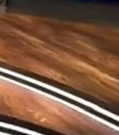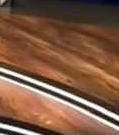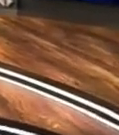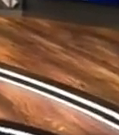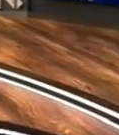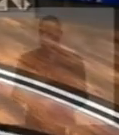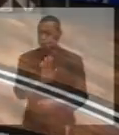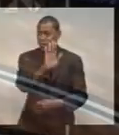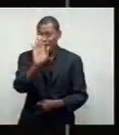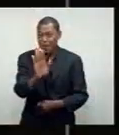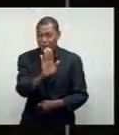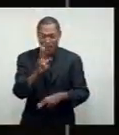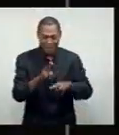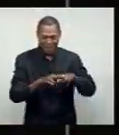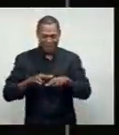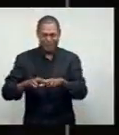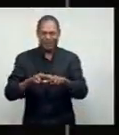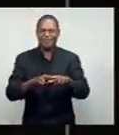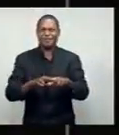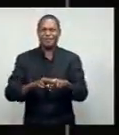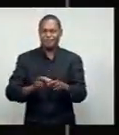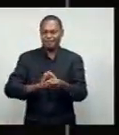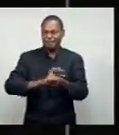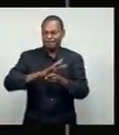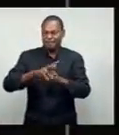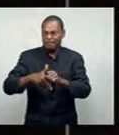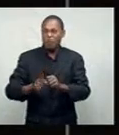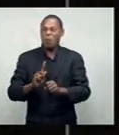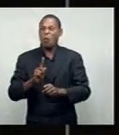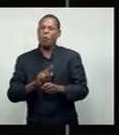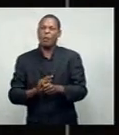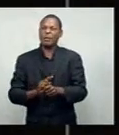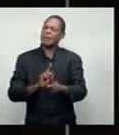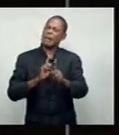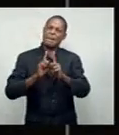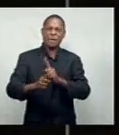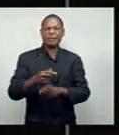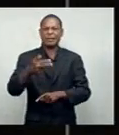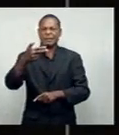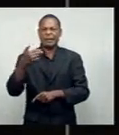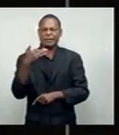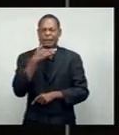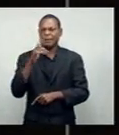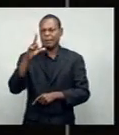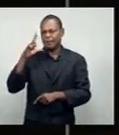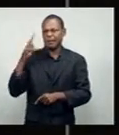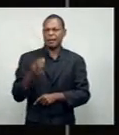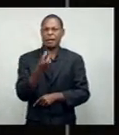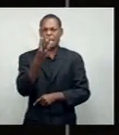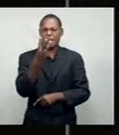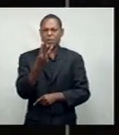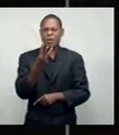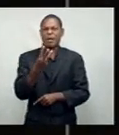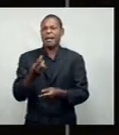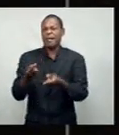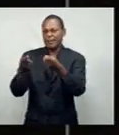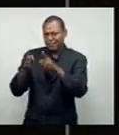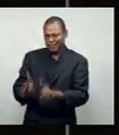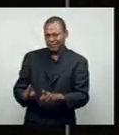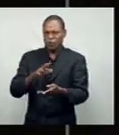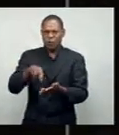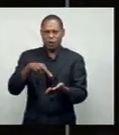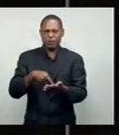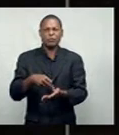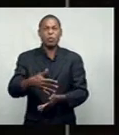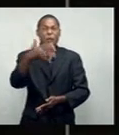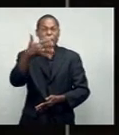Bulabanaka, Fiji. Fiji's COVID-19 infection soared past 800 again yesterday, as 3 more deaths were recorded. The death of the